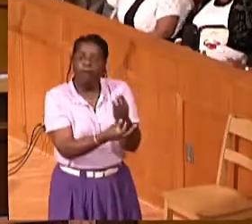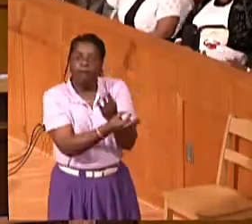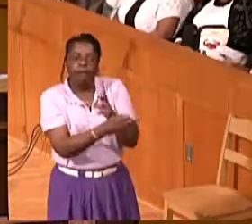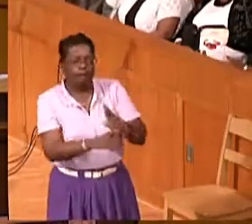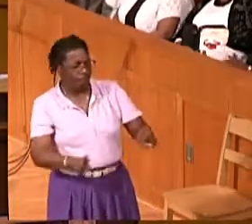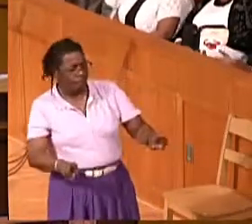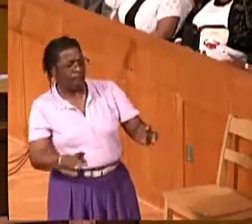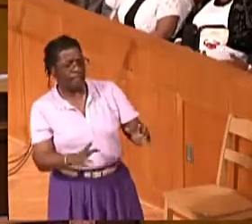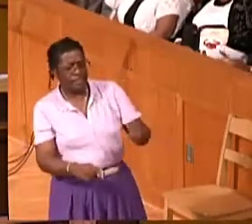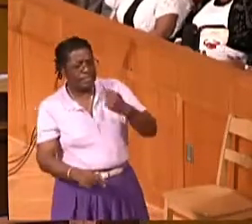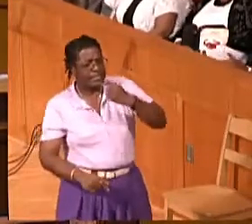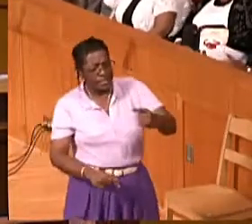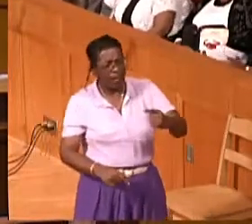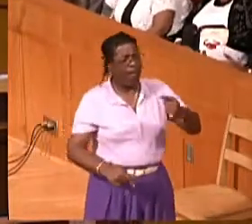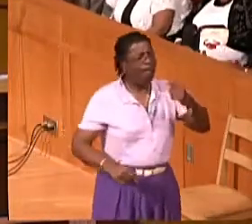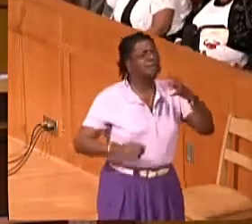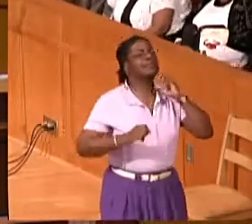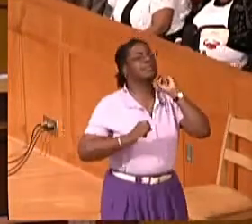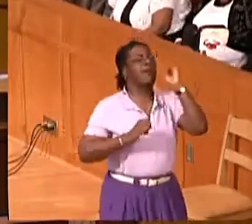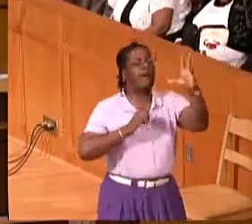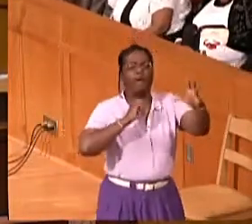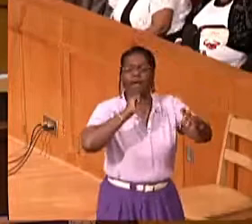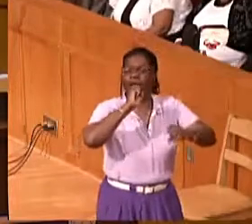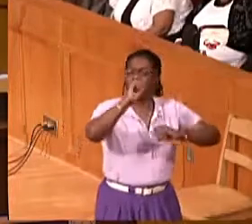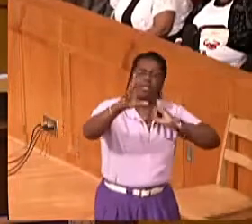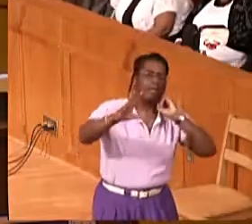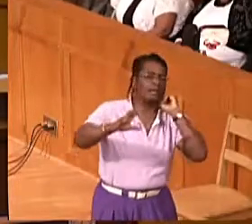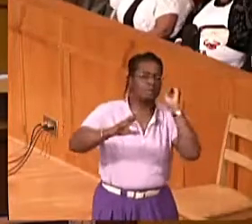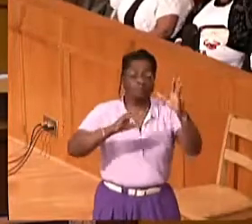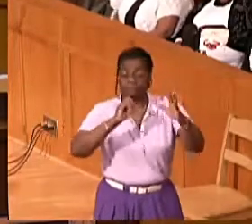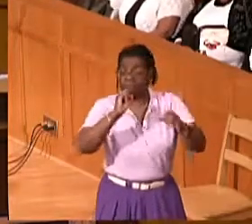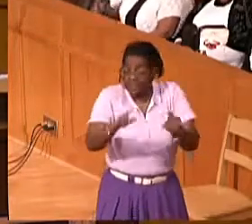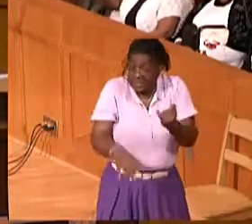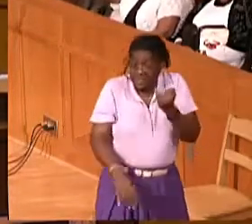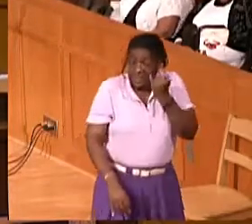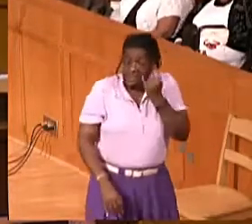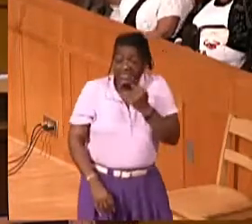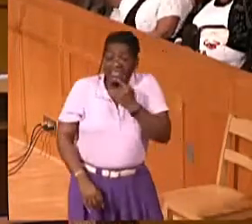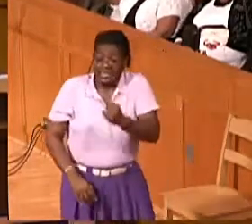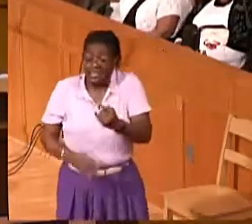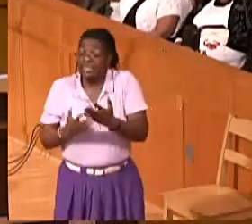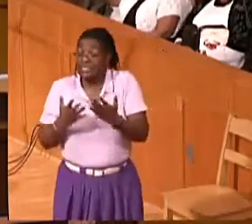If God has been good to you, yeah, he has been. And I say something you know something about,